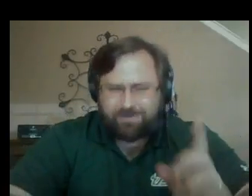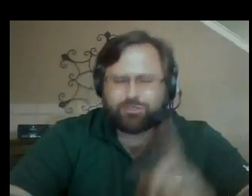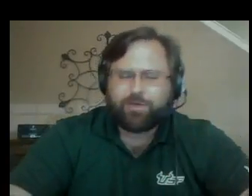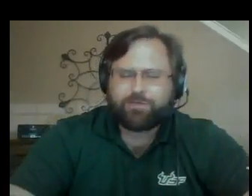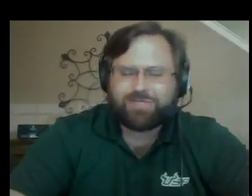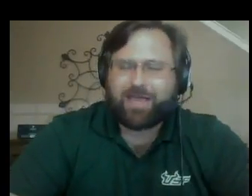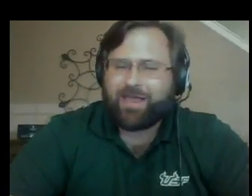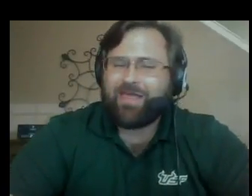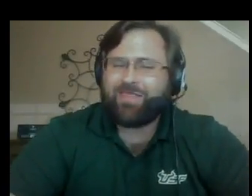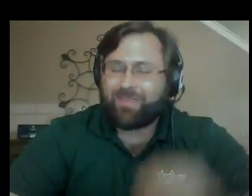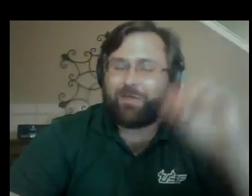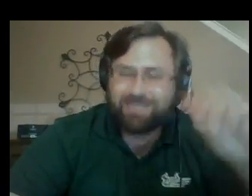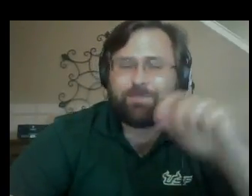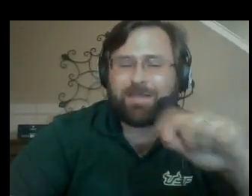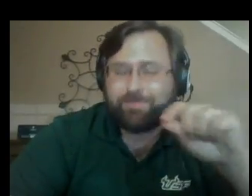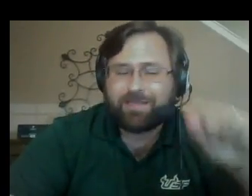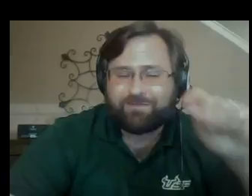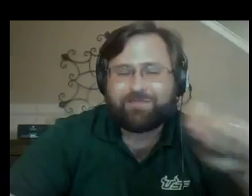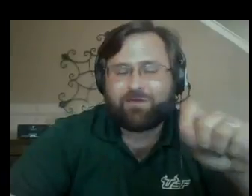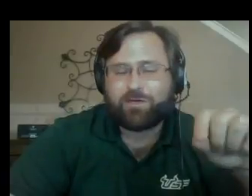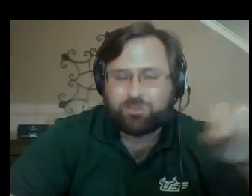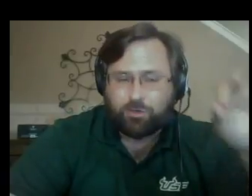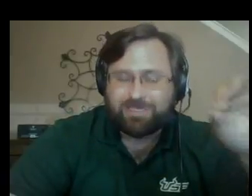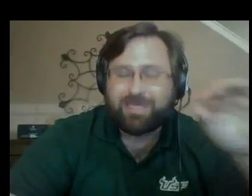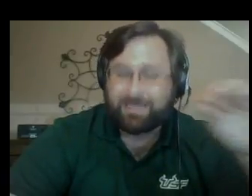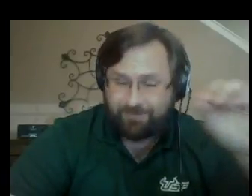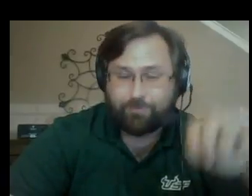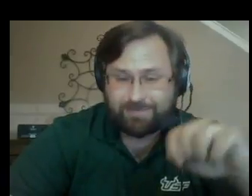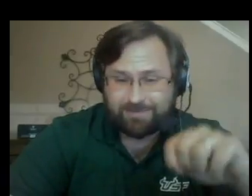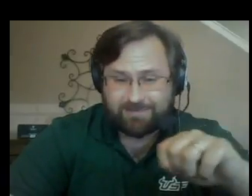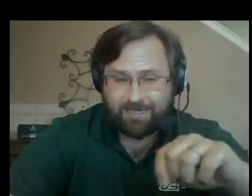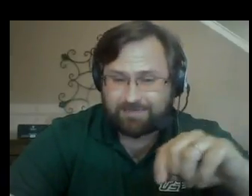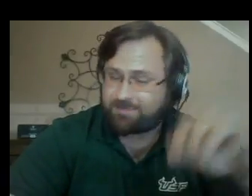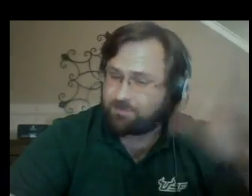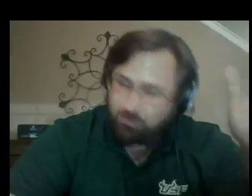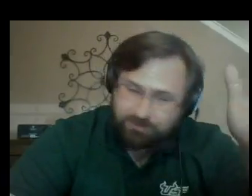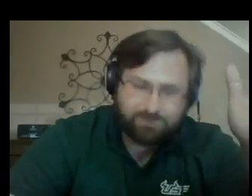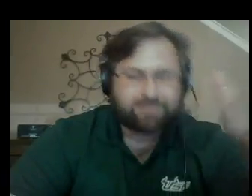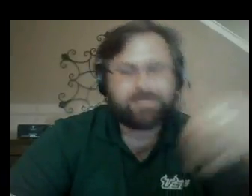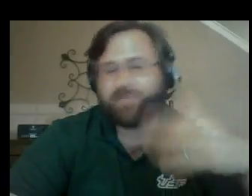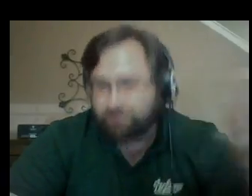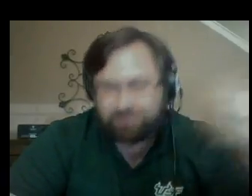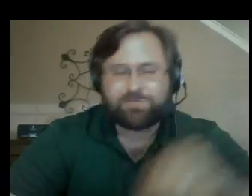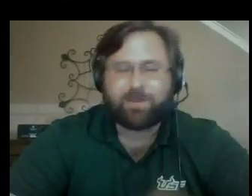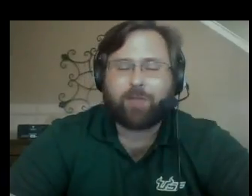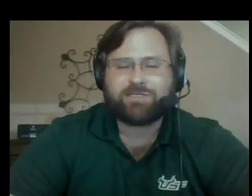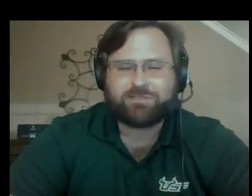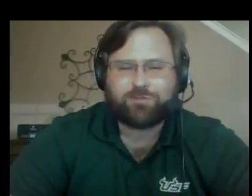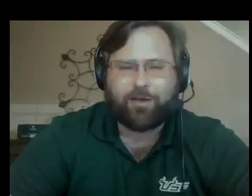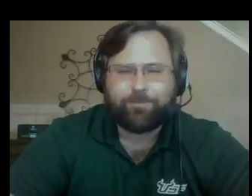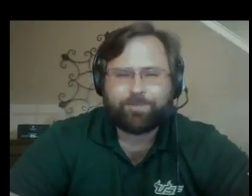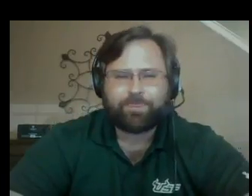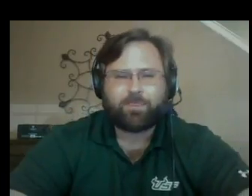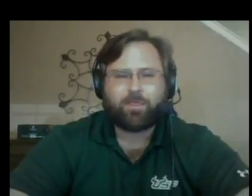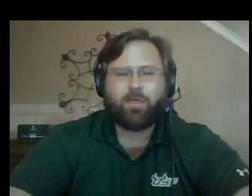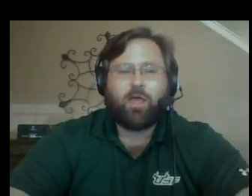But just make sure you understand that there is the possibility of leaving question words in different places in sentences. Questions about subjects, questions about objects as